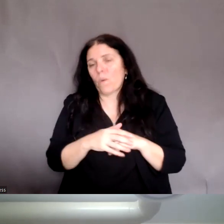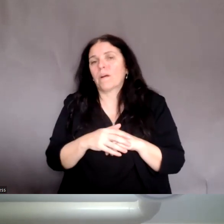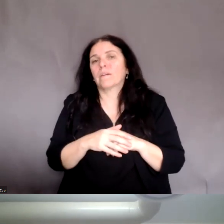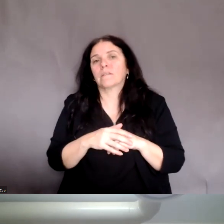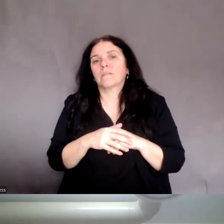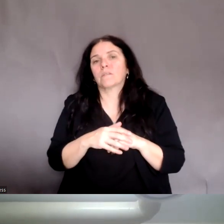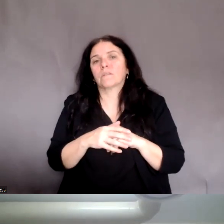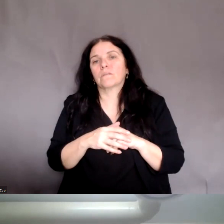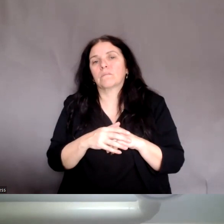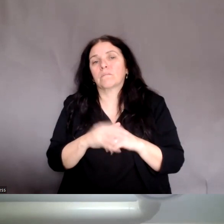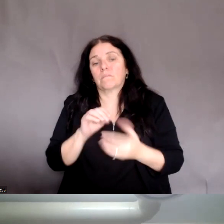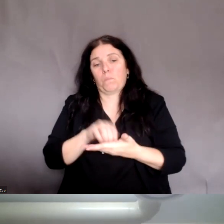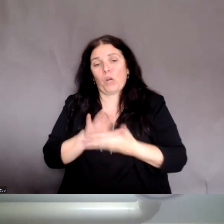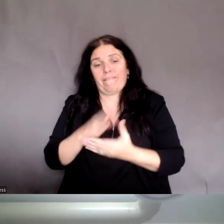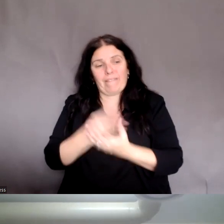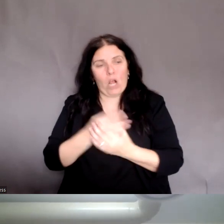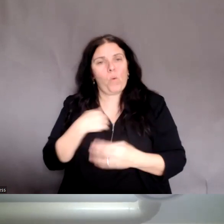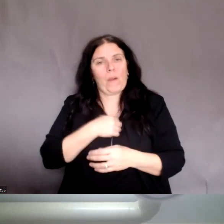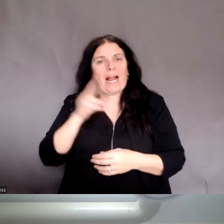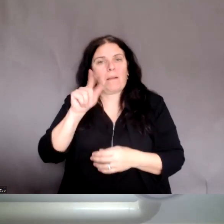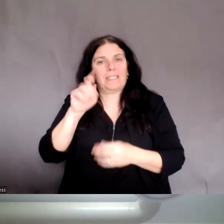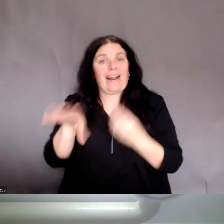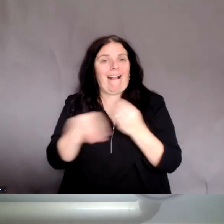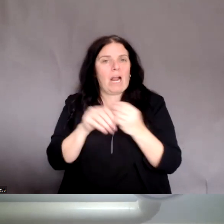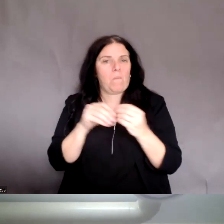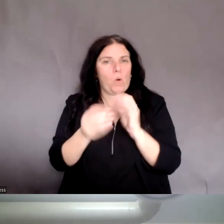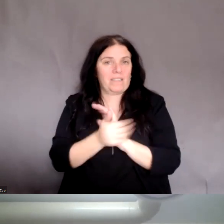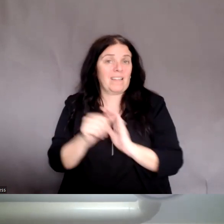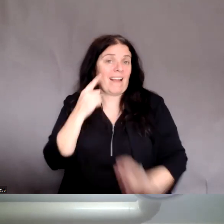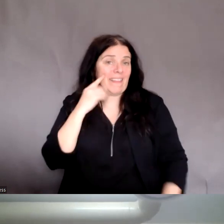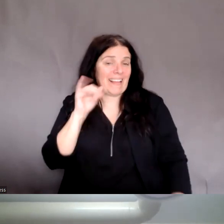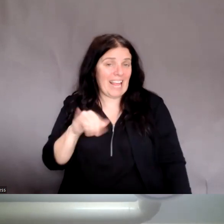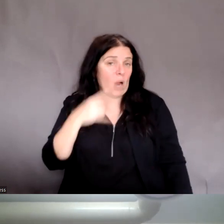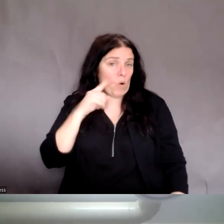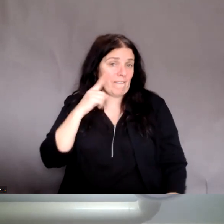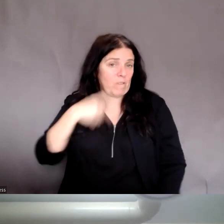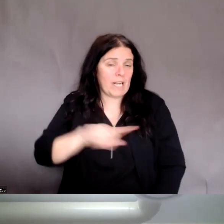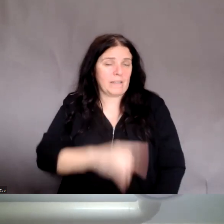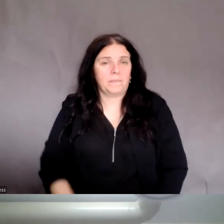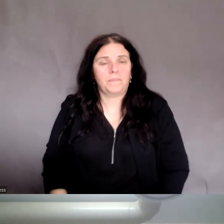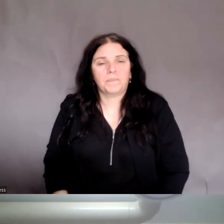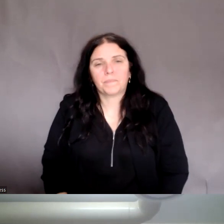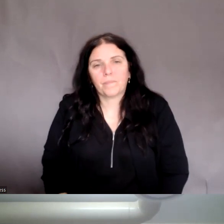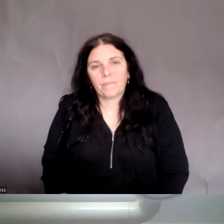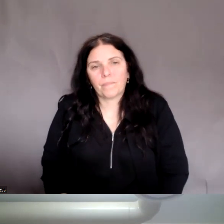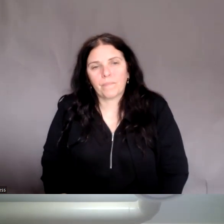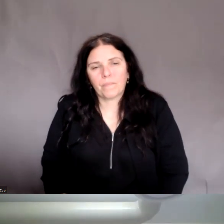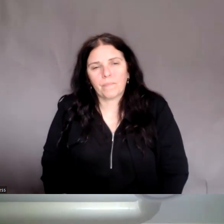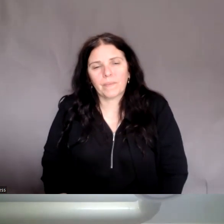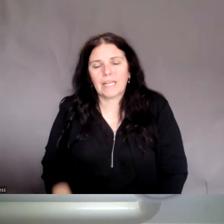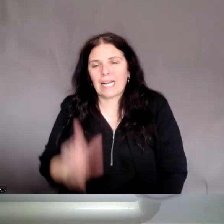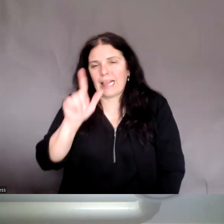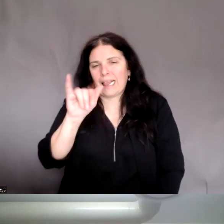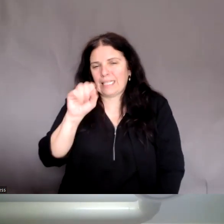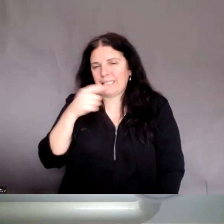that, put in their file that we updated to add more skills. And I think that has worked really well for us. Yep. And I mean, I said